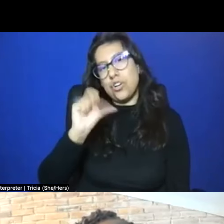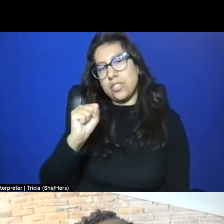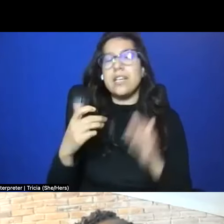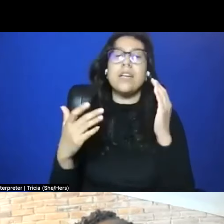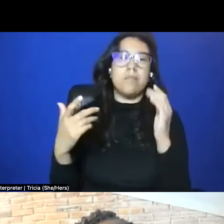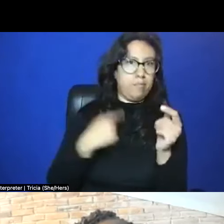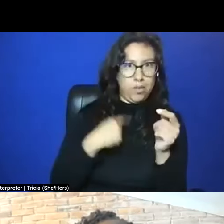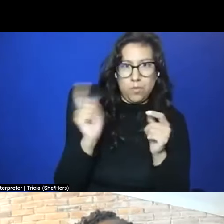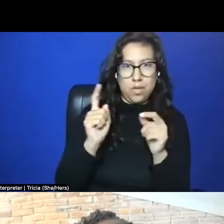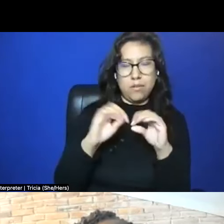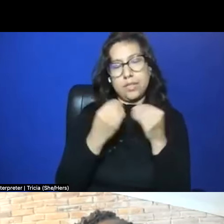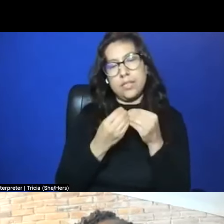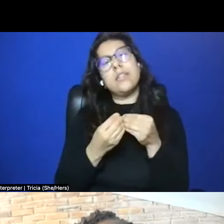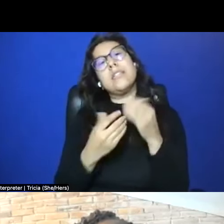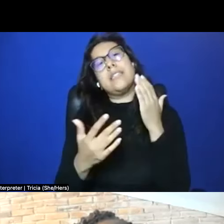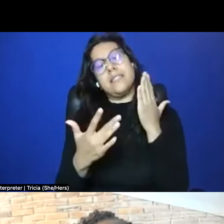Change Project.